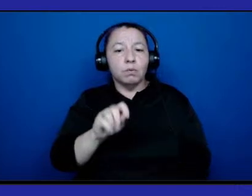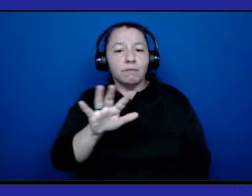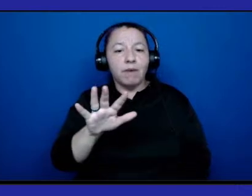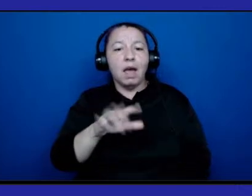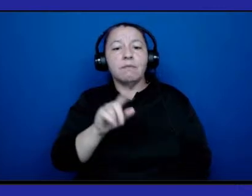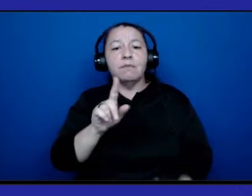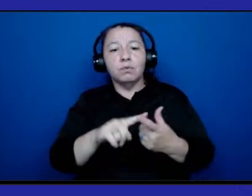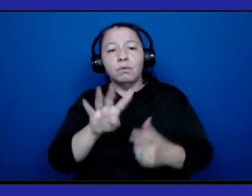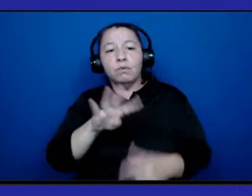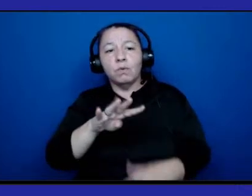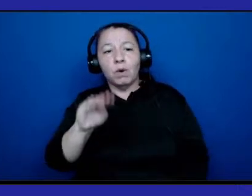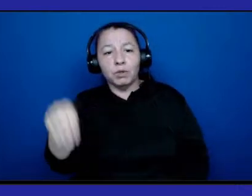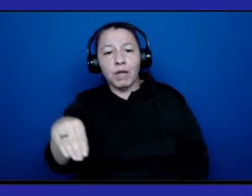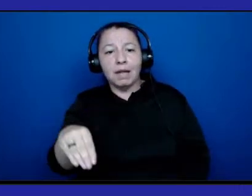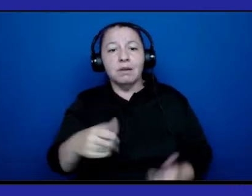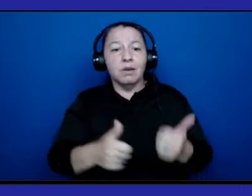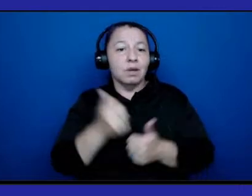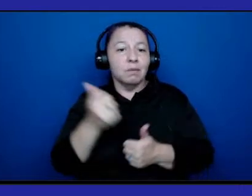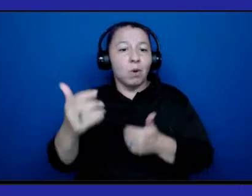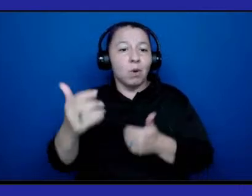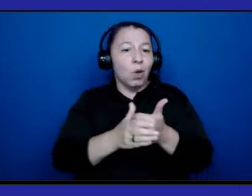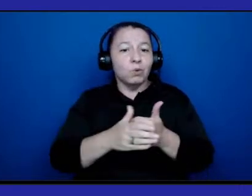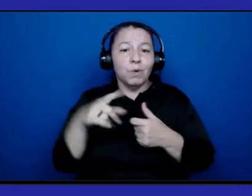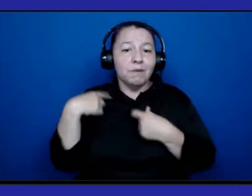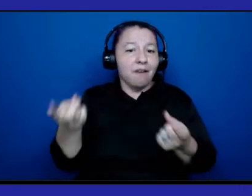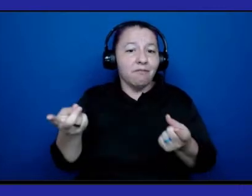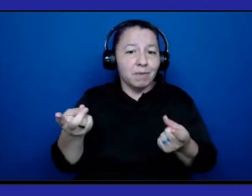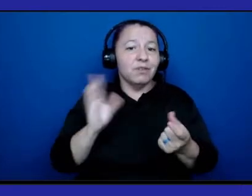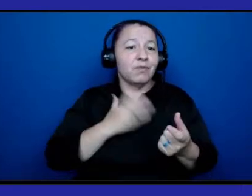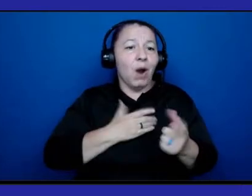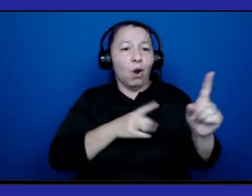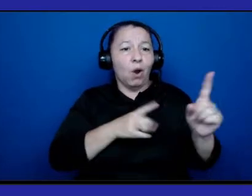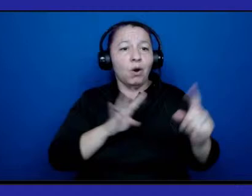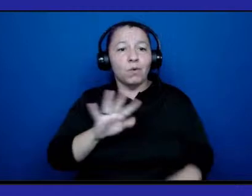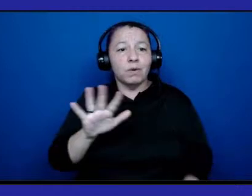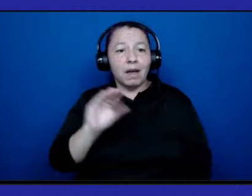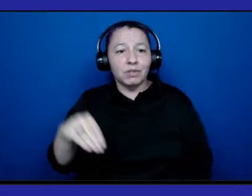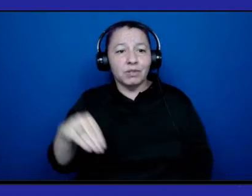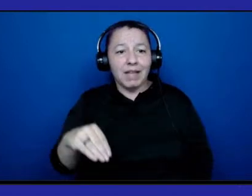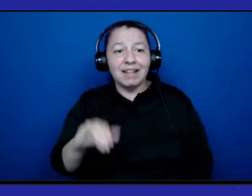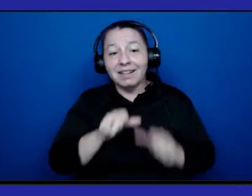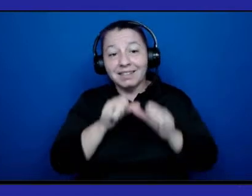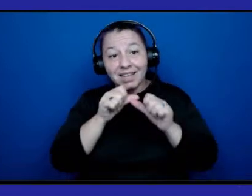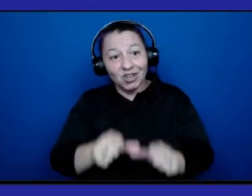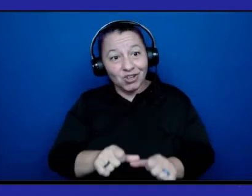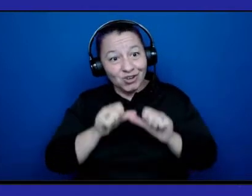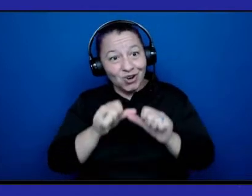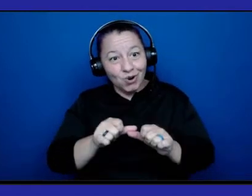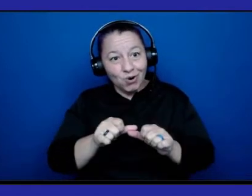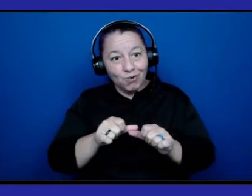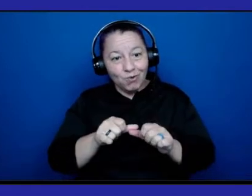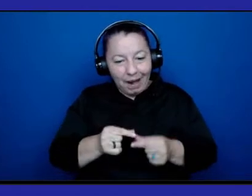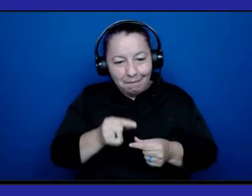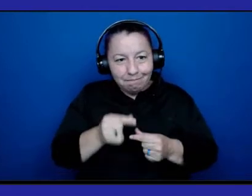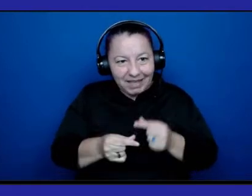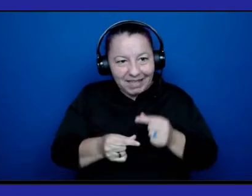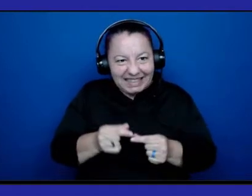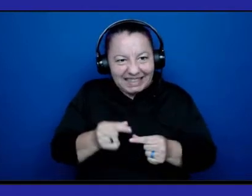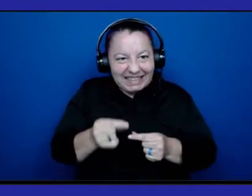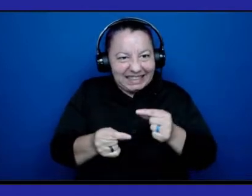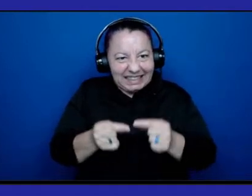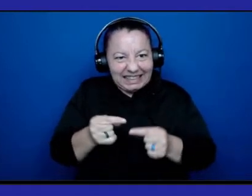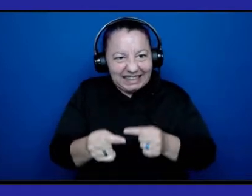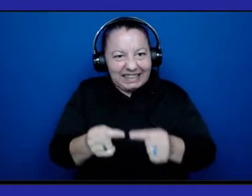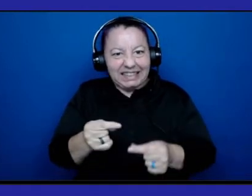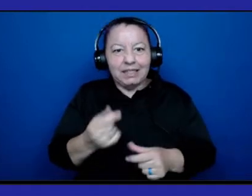have ever been to our target of 45%, which is a continued inching forward on a very big denominator, but